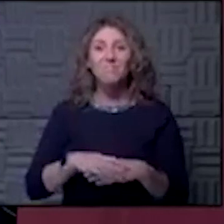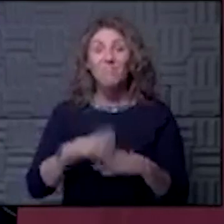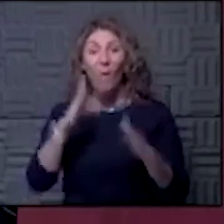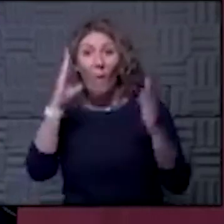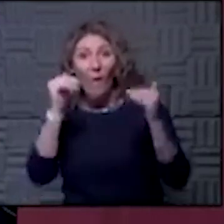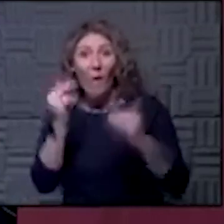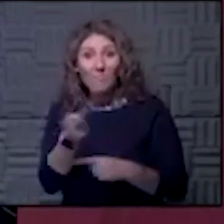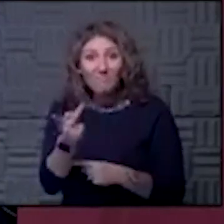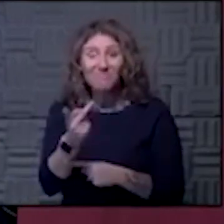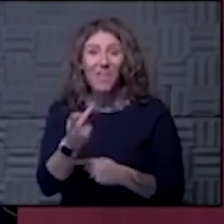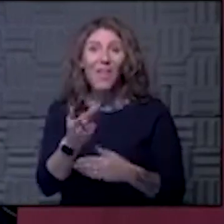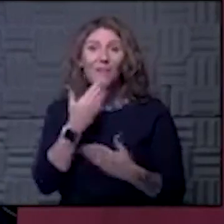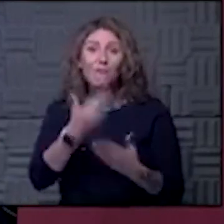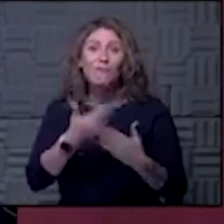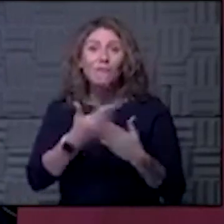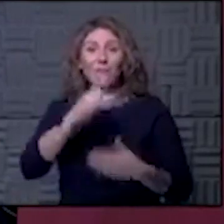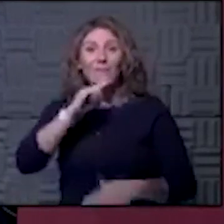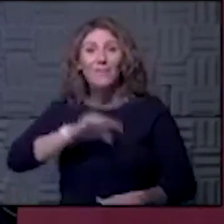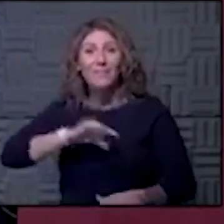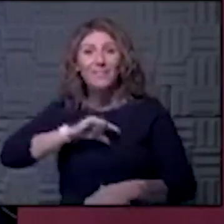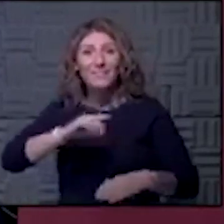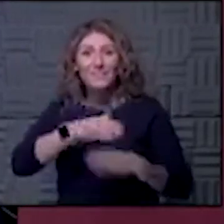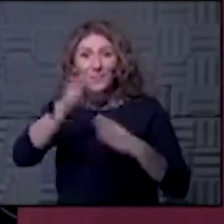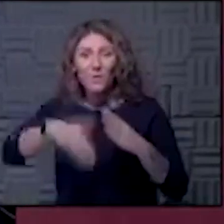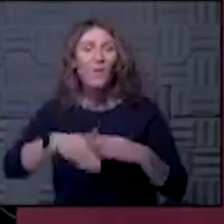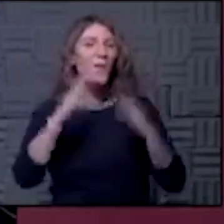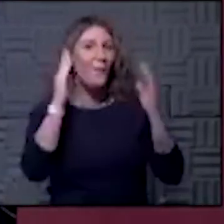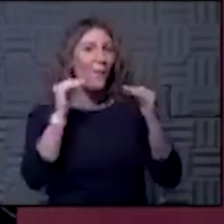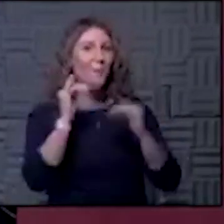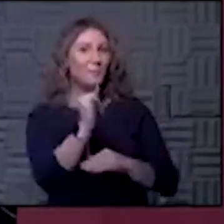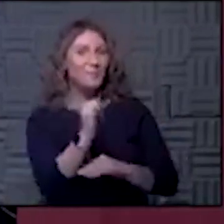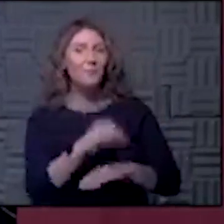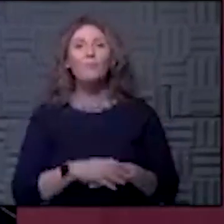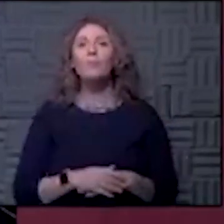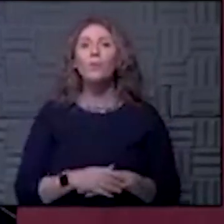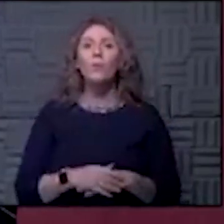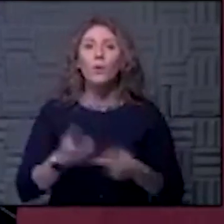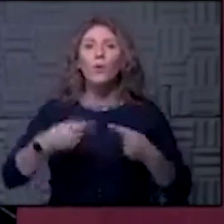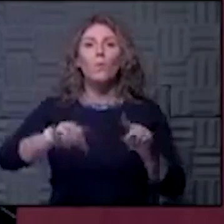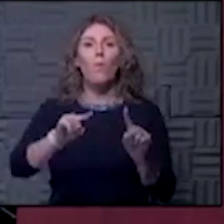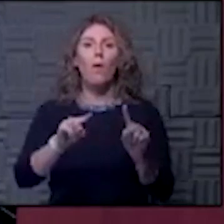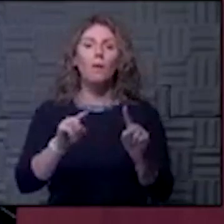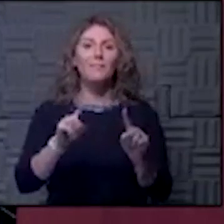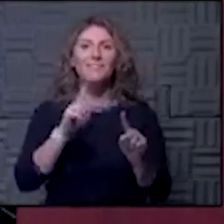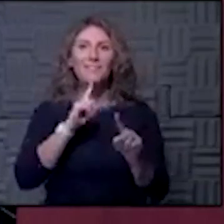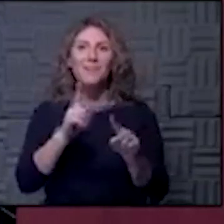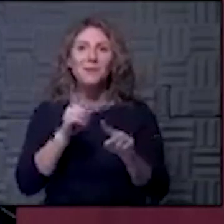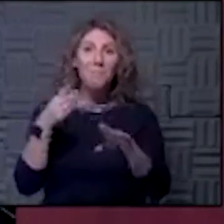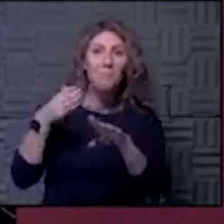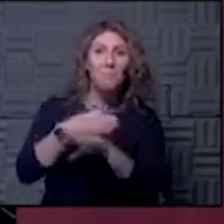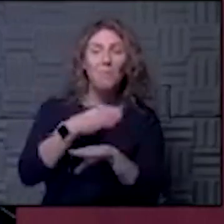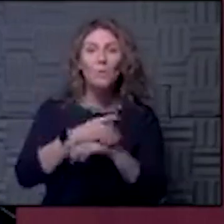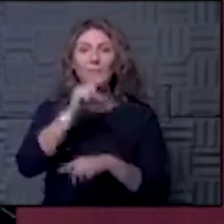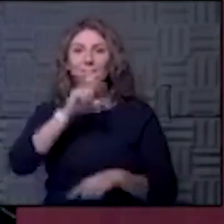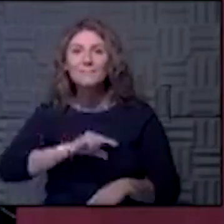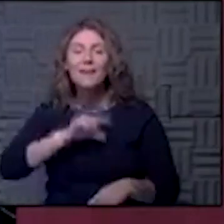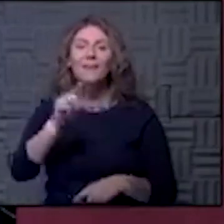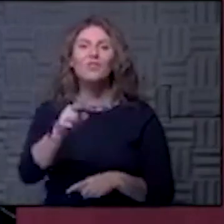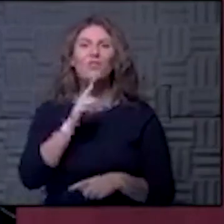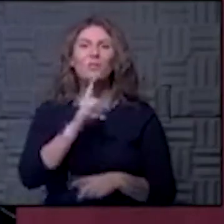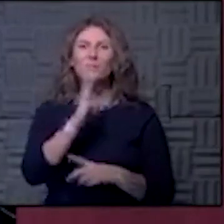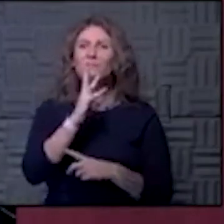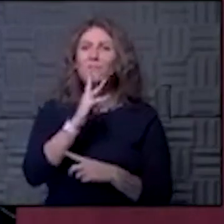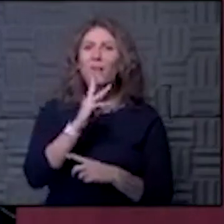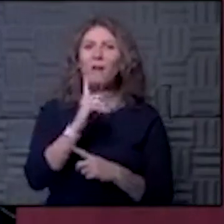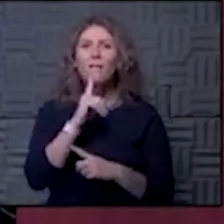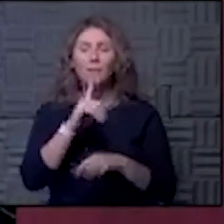was good. I hope you did too. Thank you. As we get into the post-Thanksgiving stretch, and I know you talked about this a bit